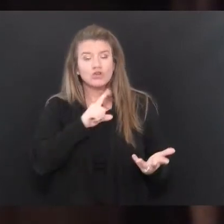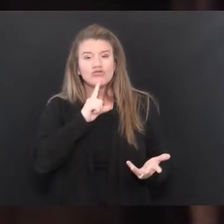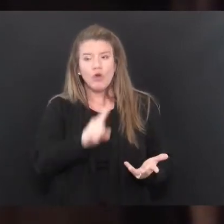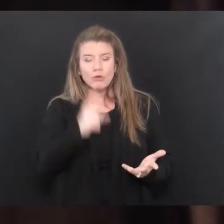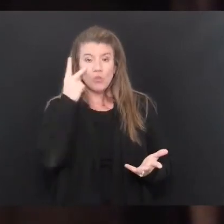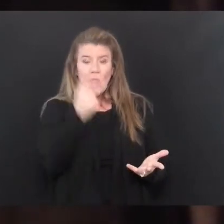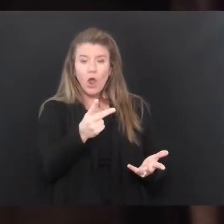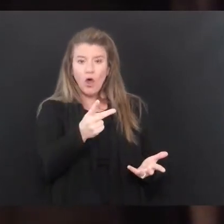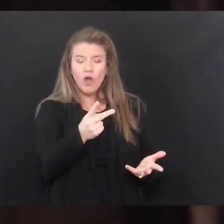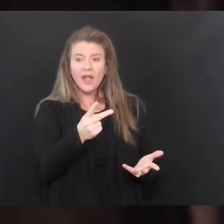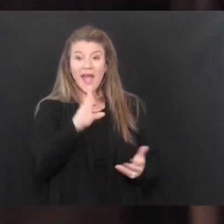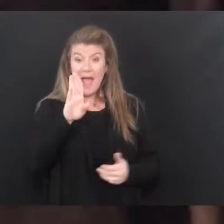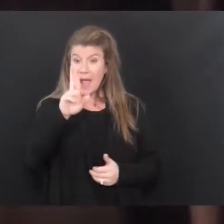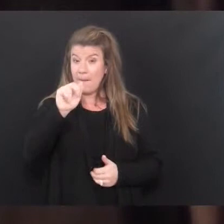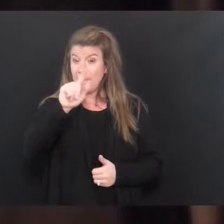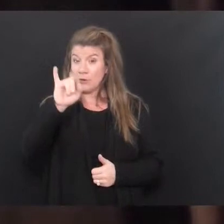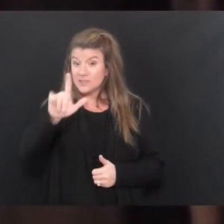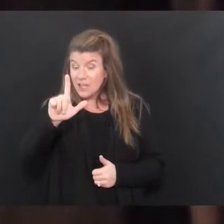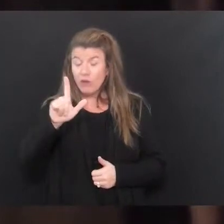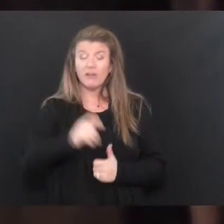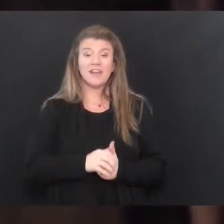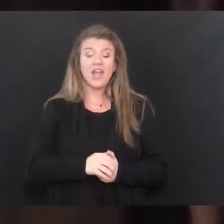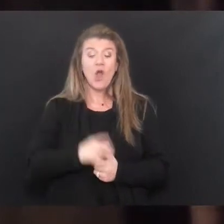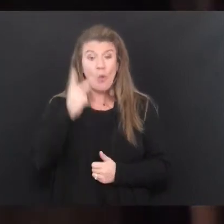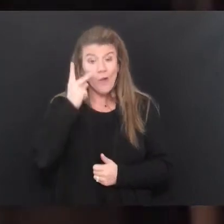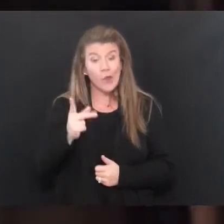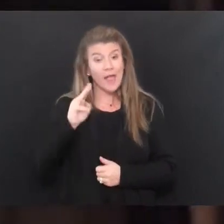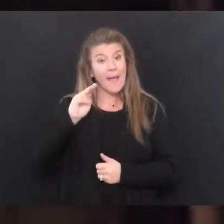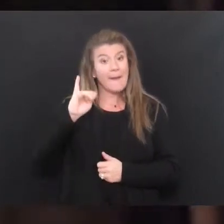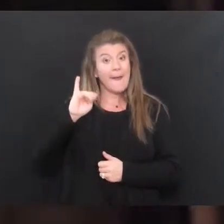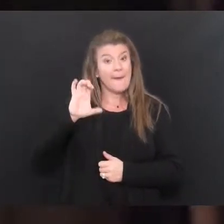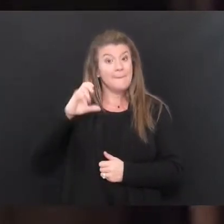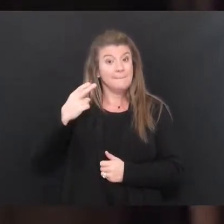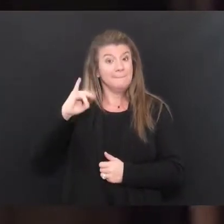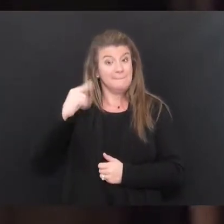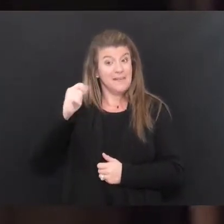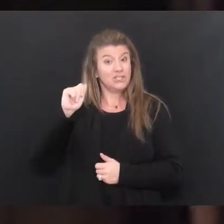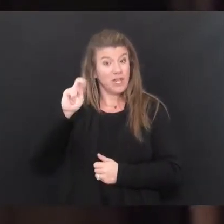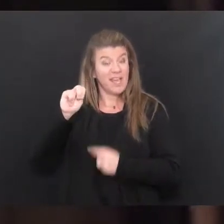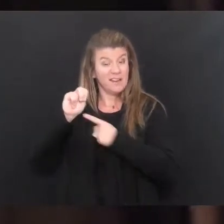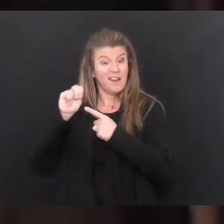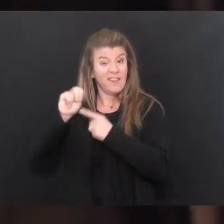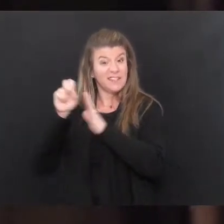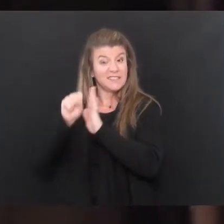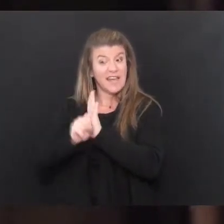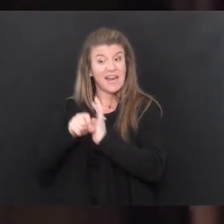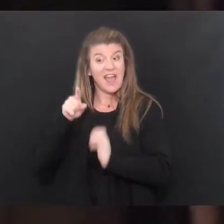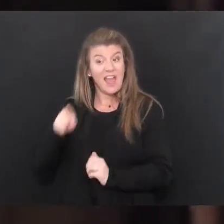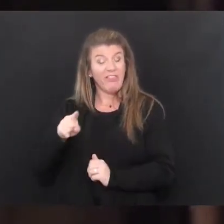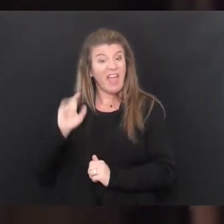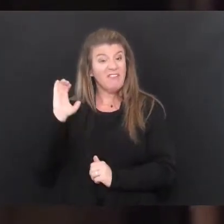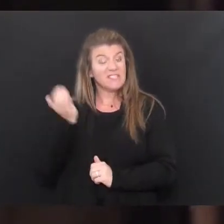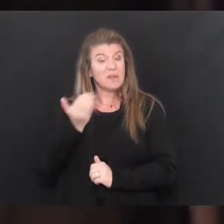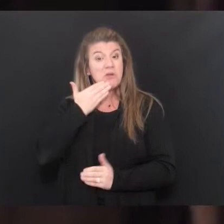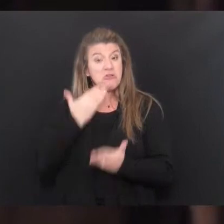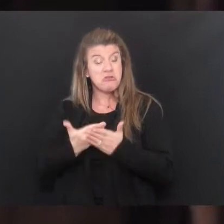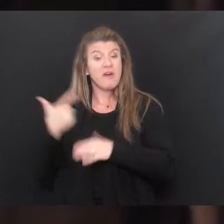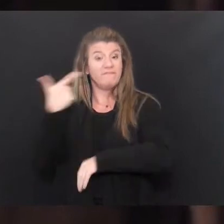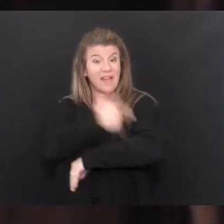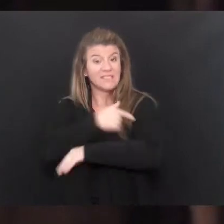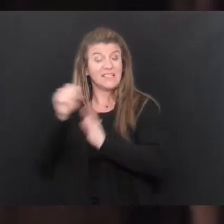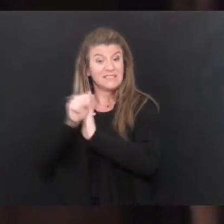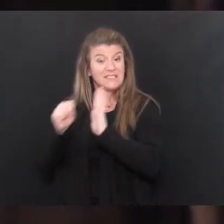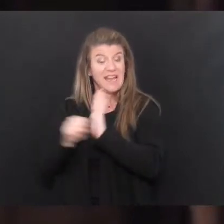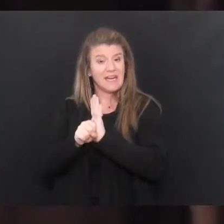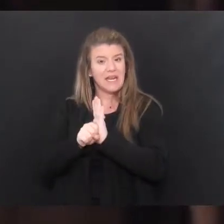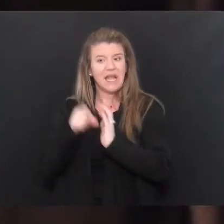at Brazil, as we look at Michigan, that's been a pretty good vaccination state, who still had a